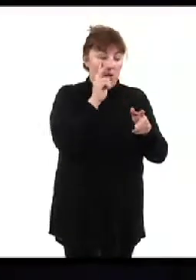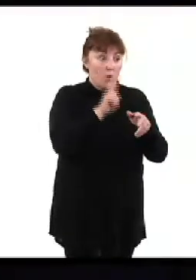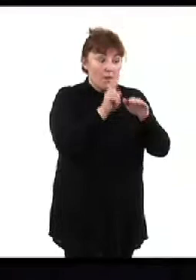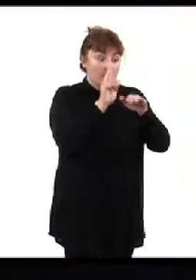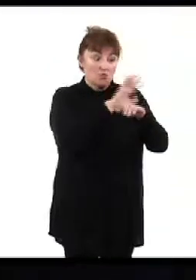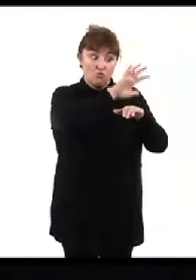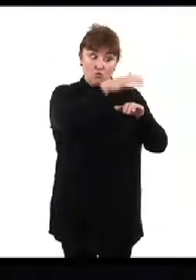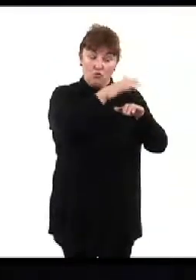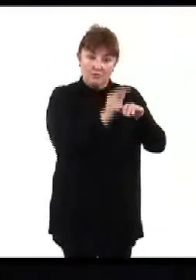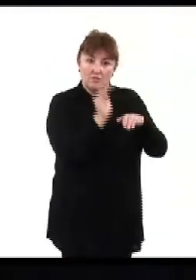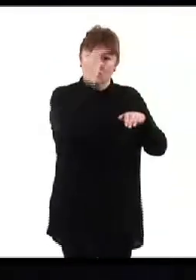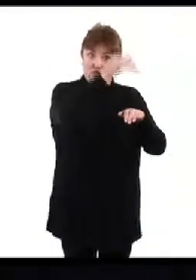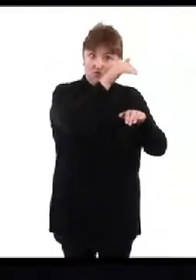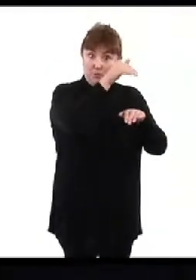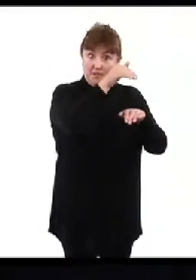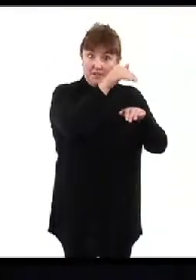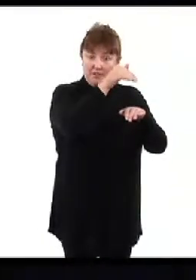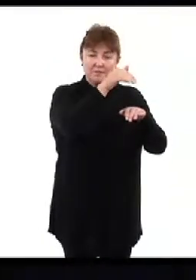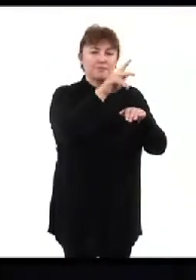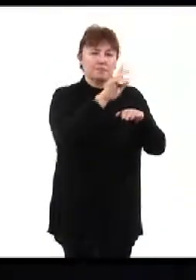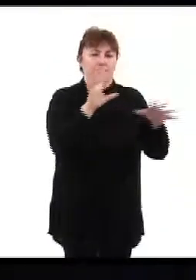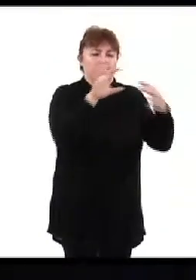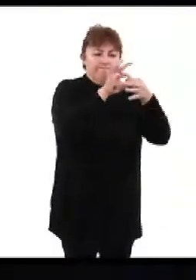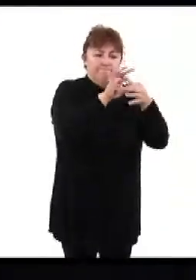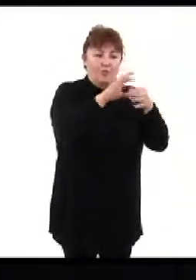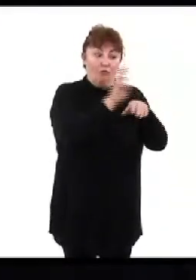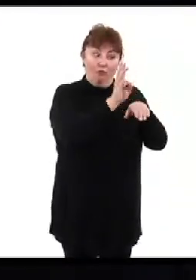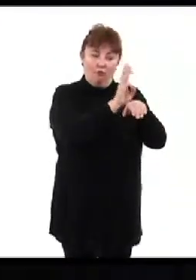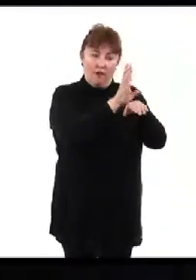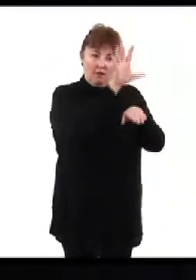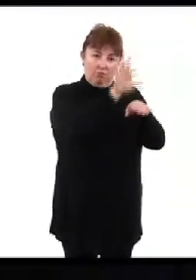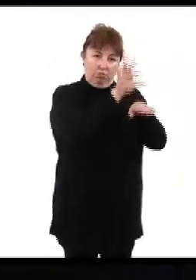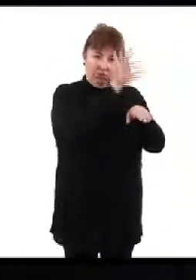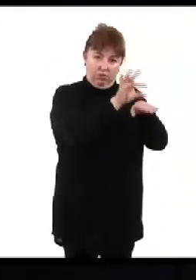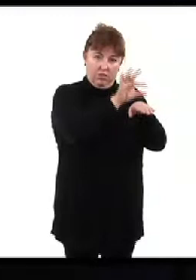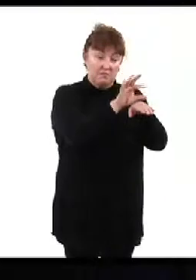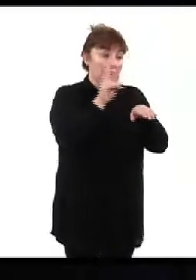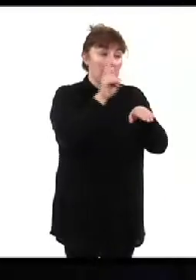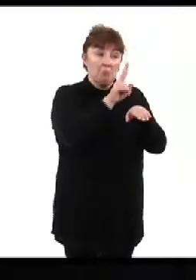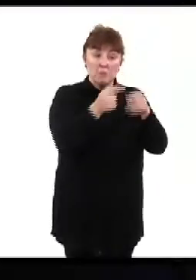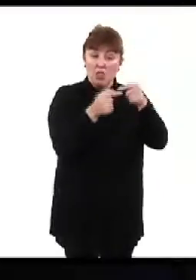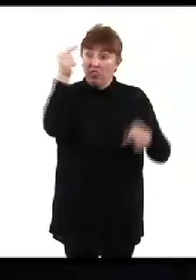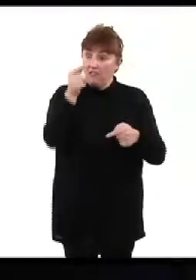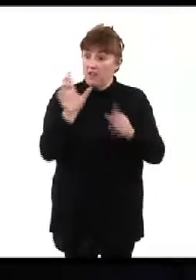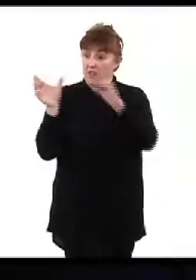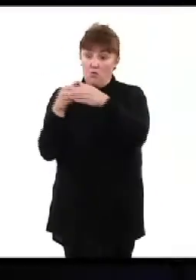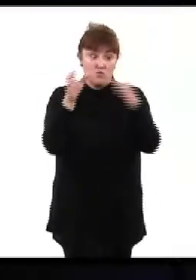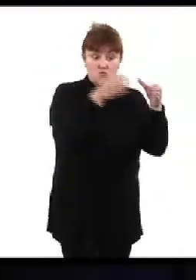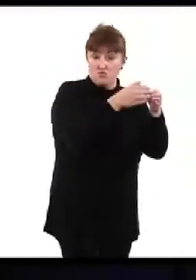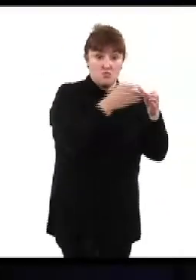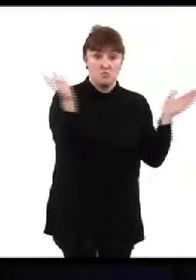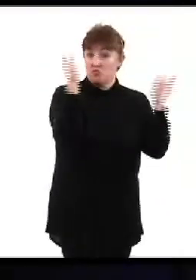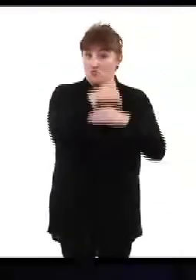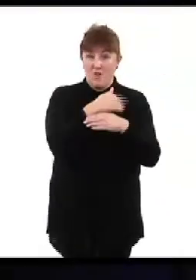cortex, which is overlaps with Wernicke's area. We again find no difference in